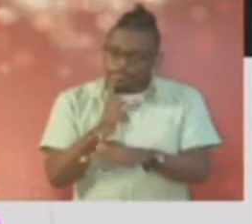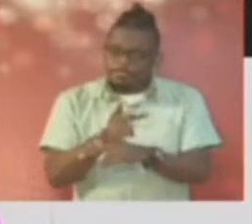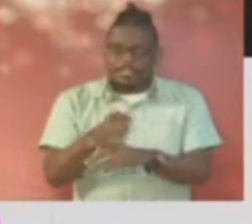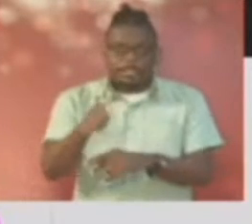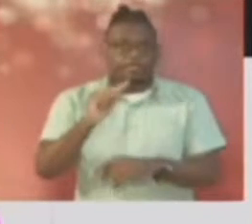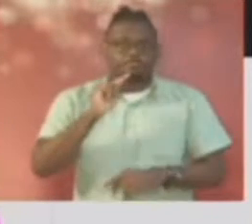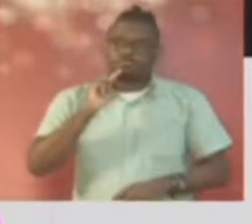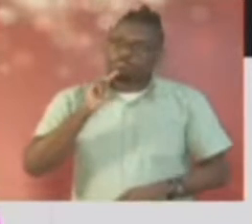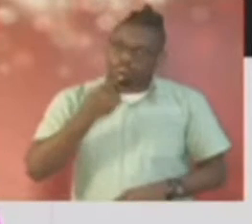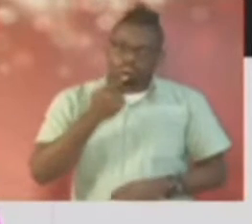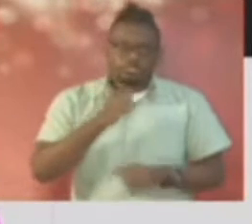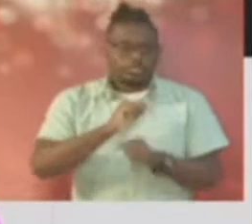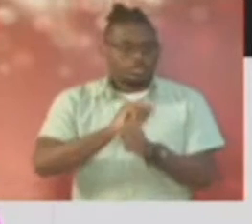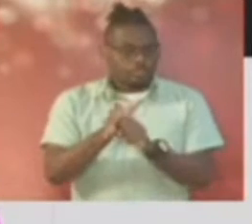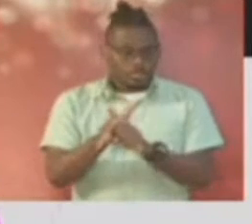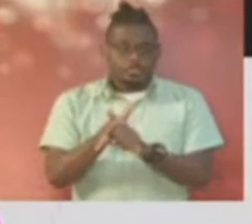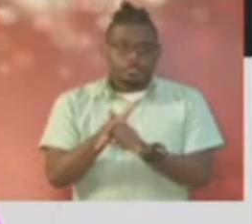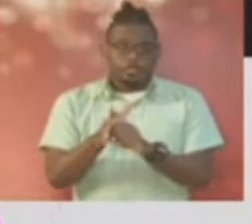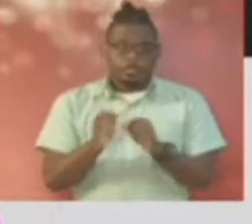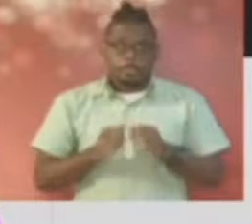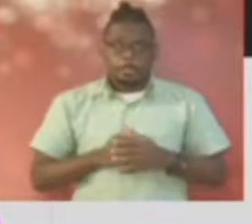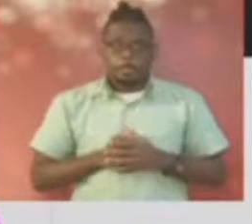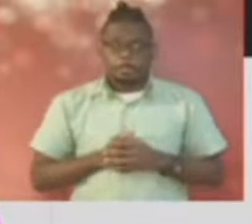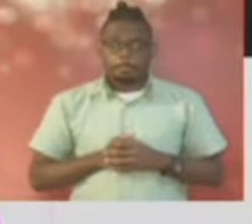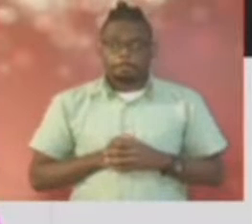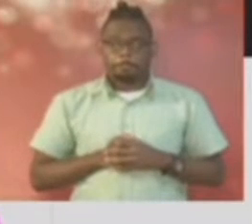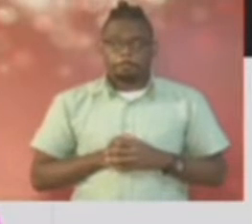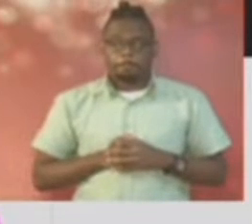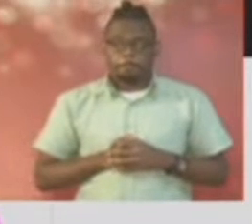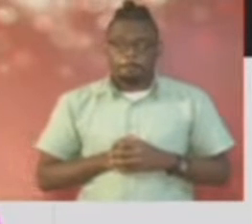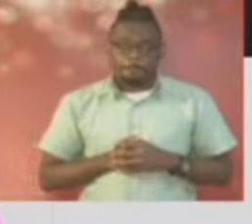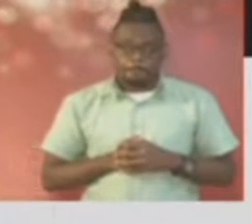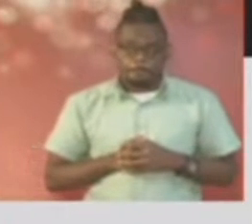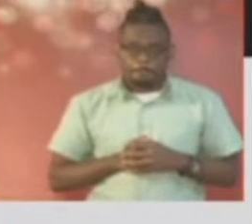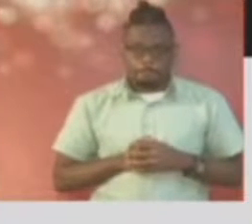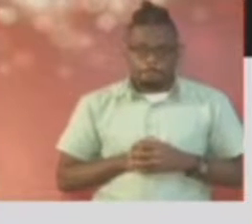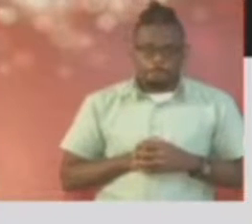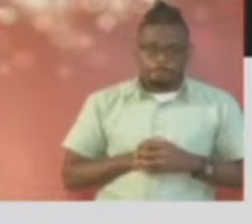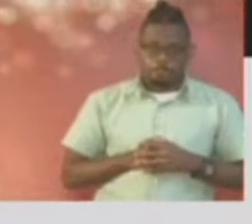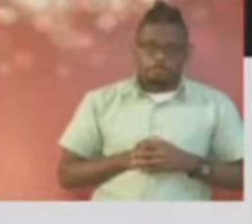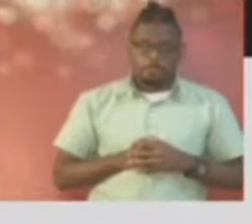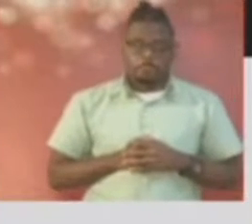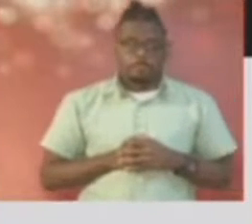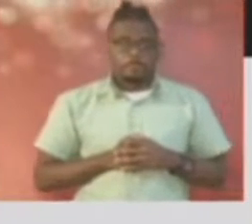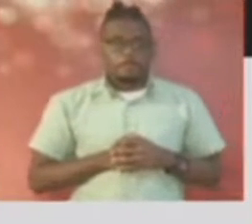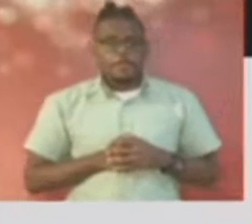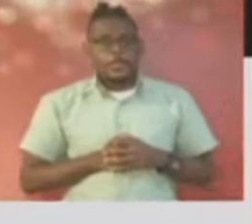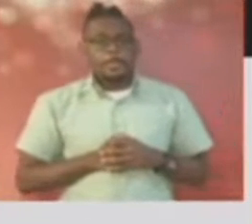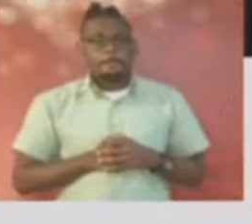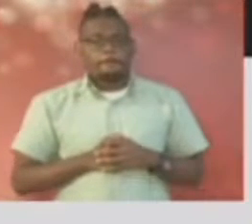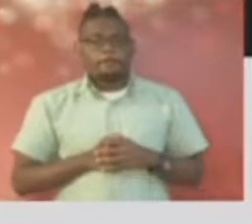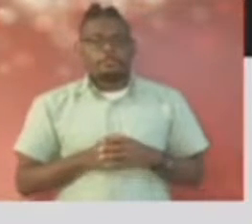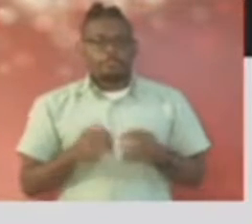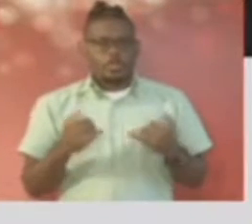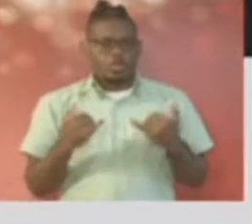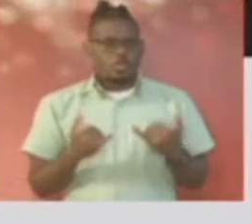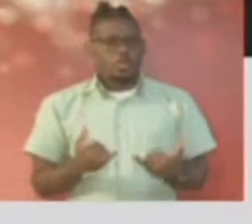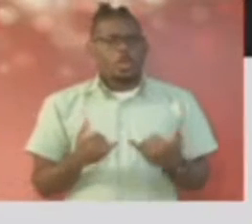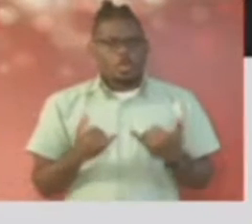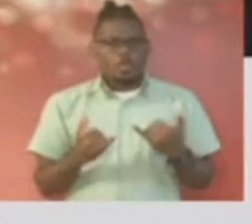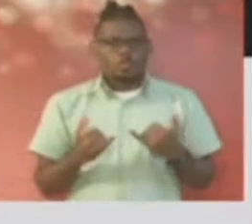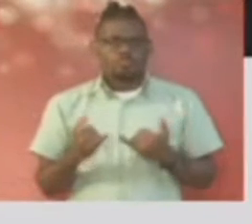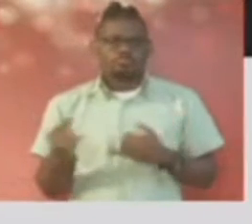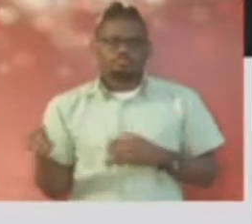be taken to reduce your risk of becoming infected. Next slide. Now with this, I'm going to turn you over to Mr.